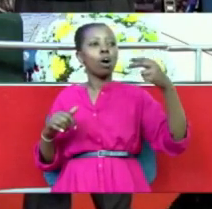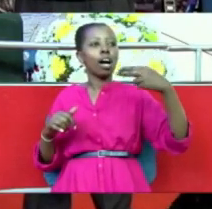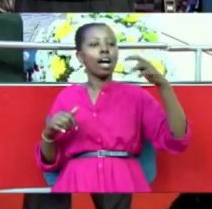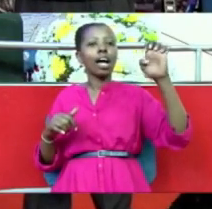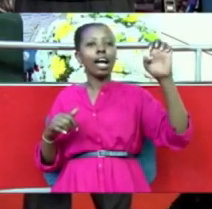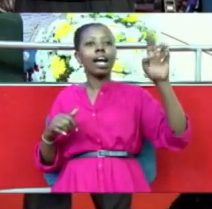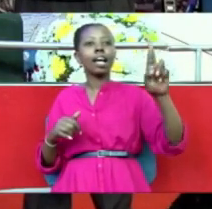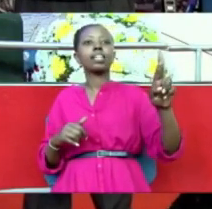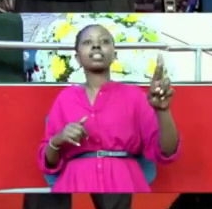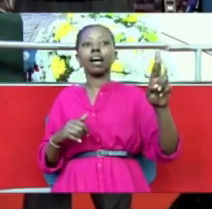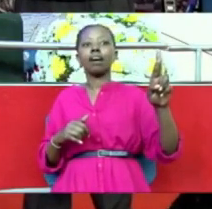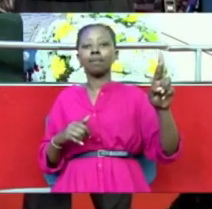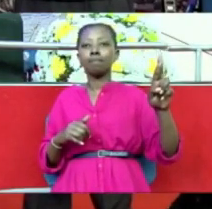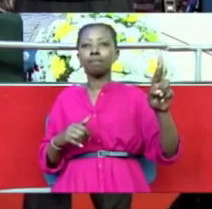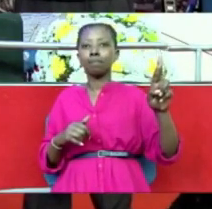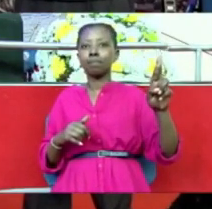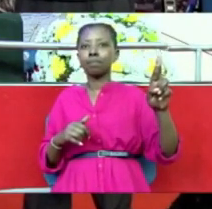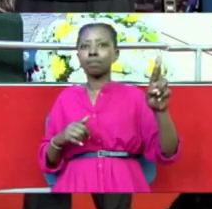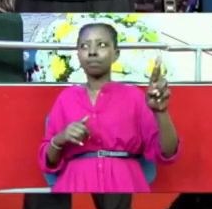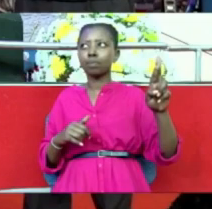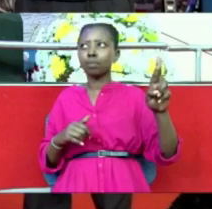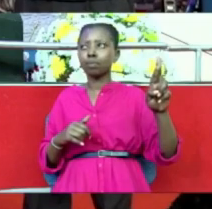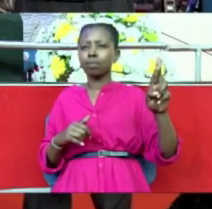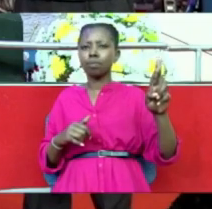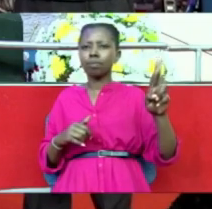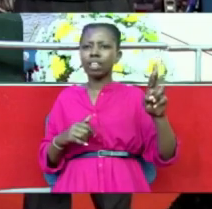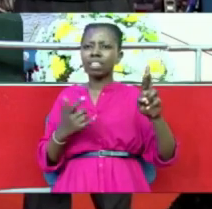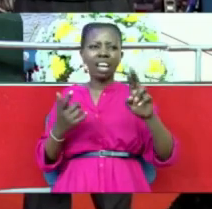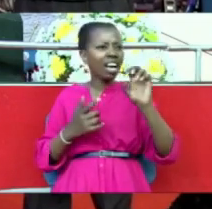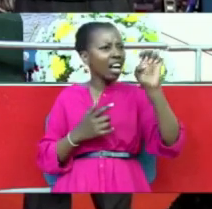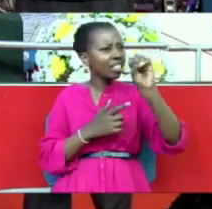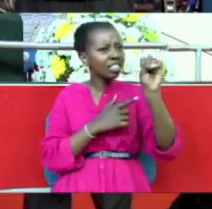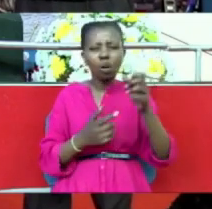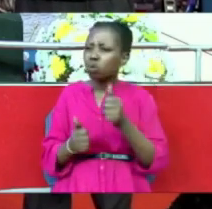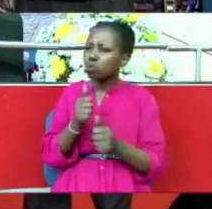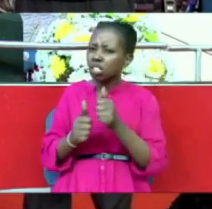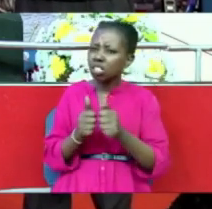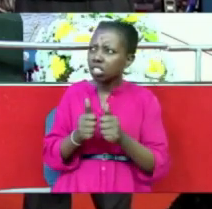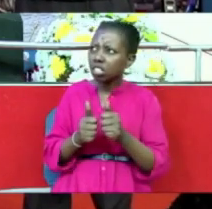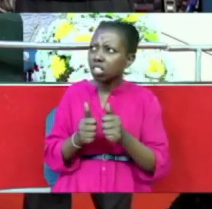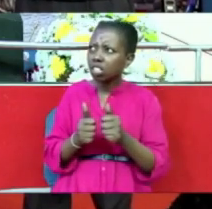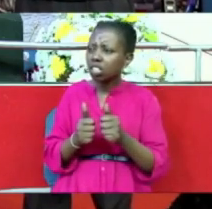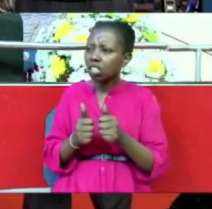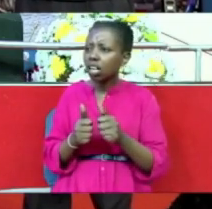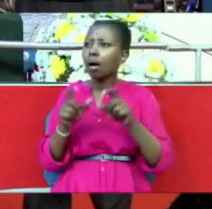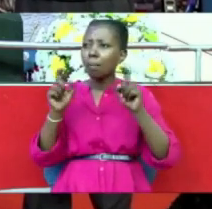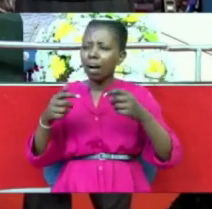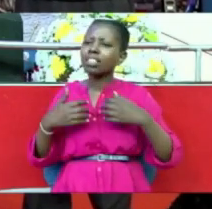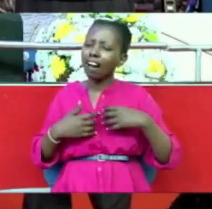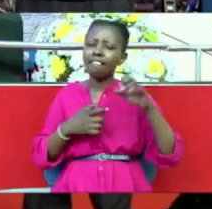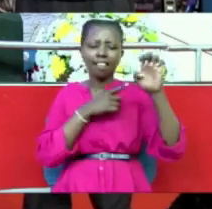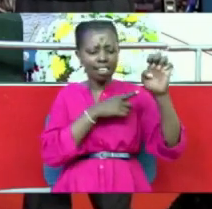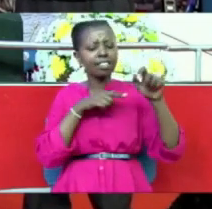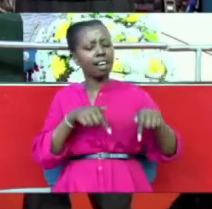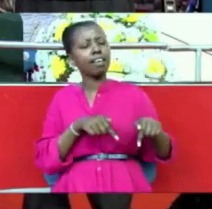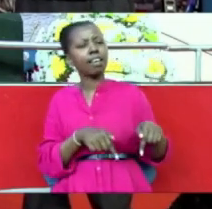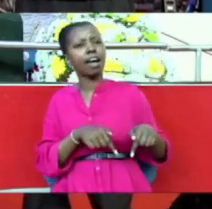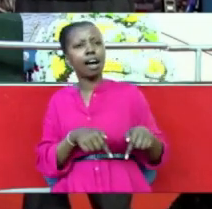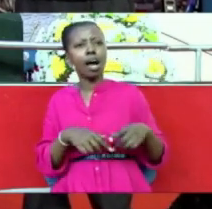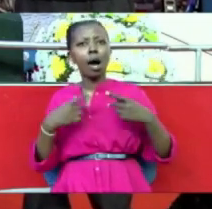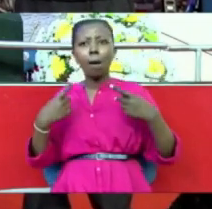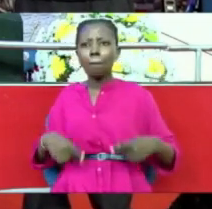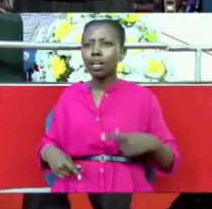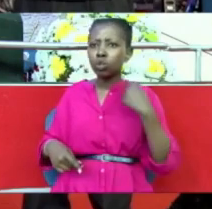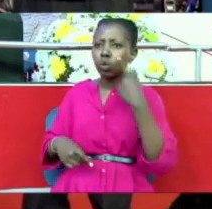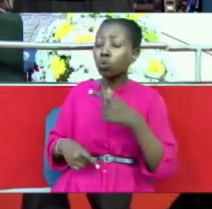It was Air France. So when I was like, Esther, which one? I said, Esther. There must be an Esther here. Somebody that God has